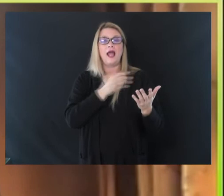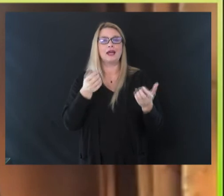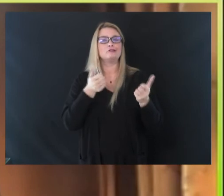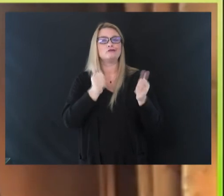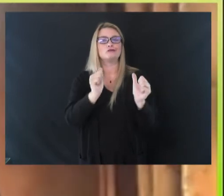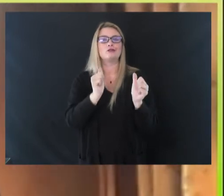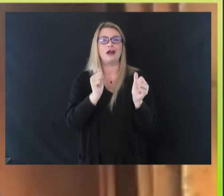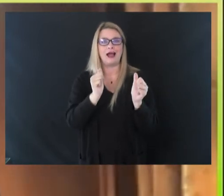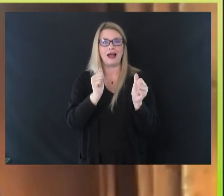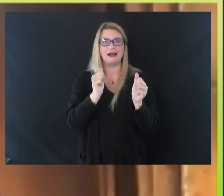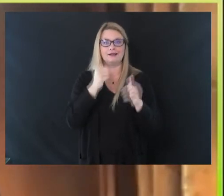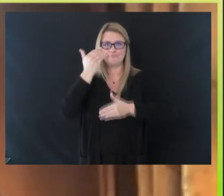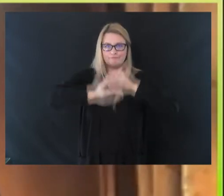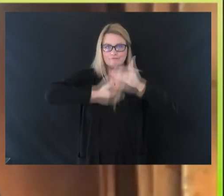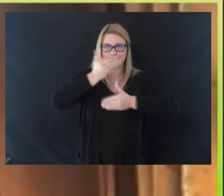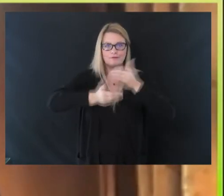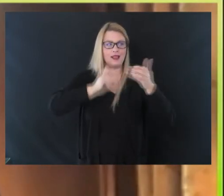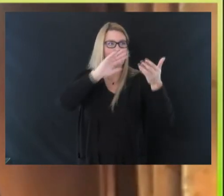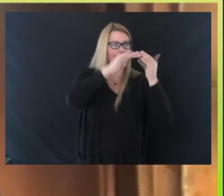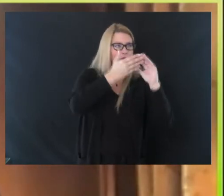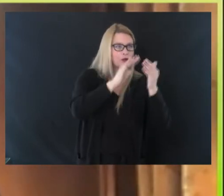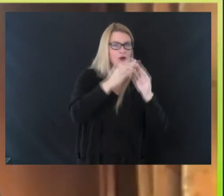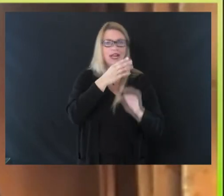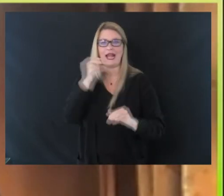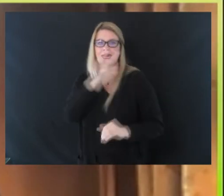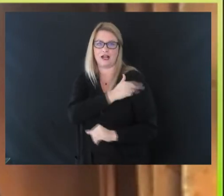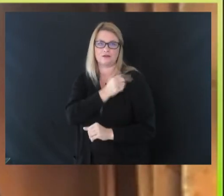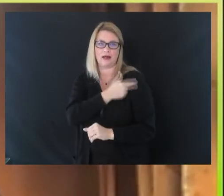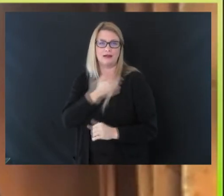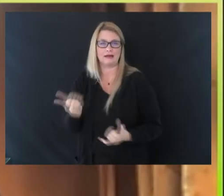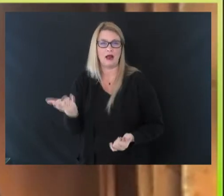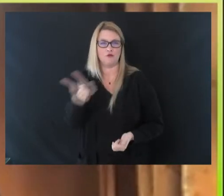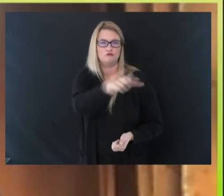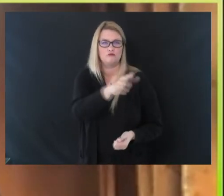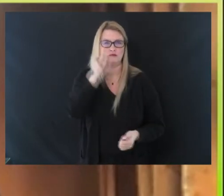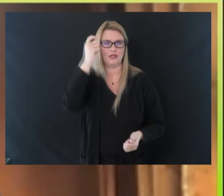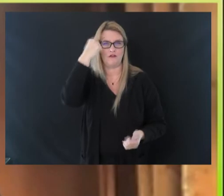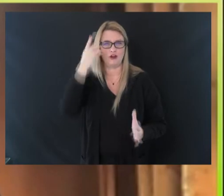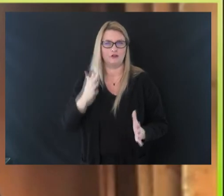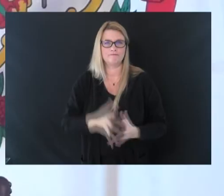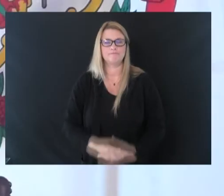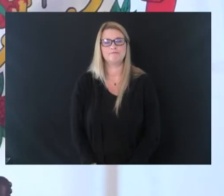maintain those functions in the community and the hospital. So Governor, I'll turn it back to you.